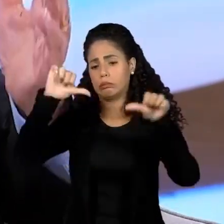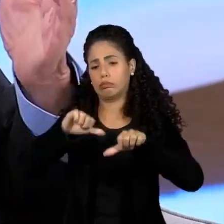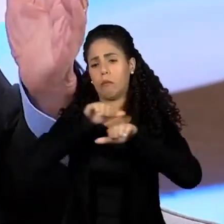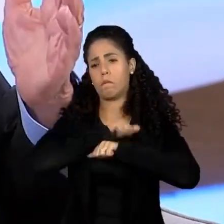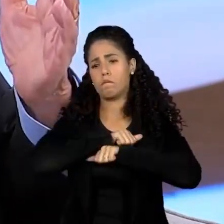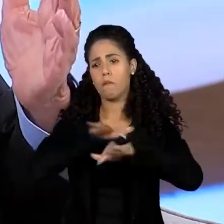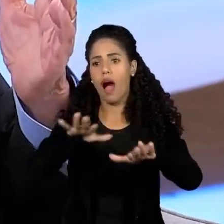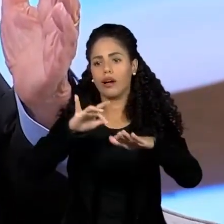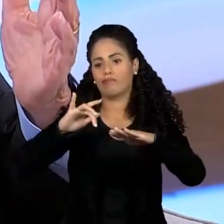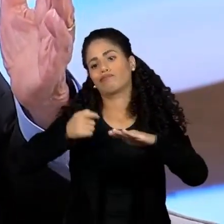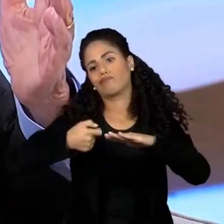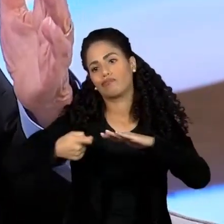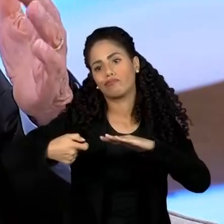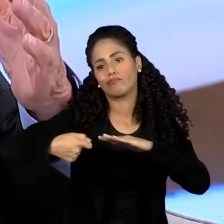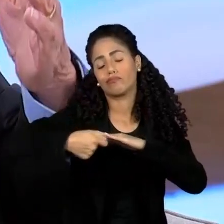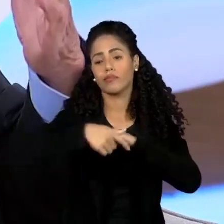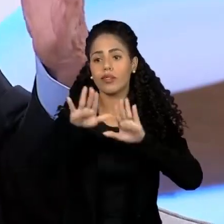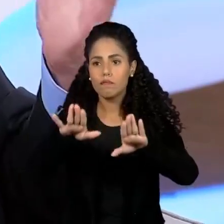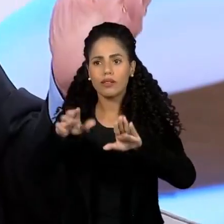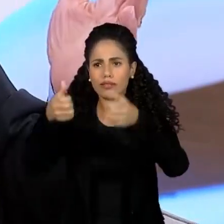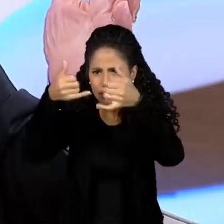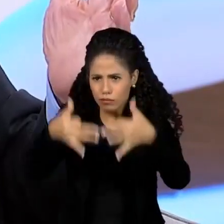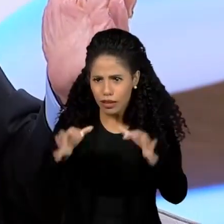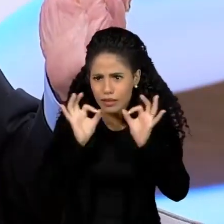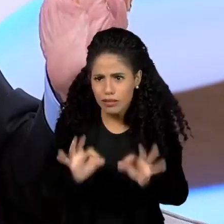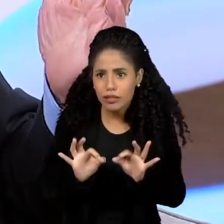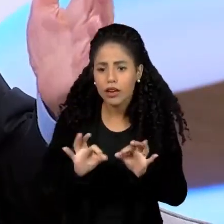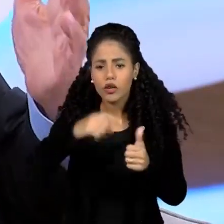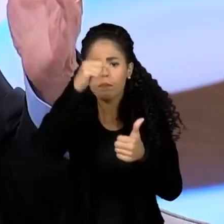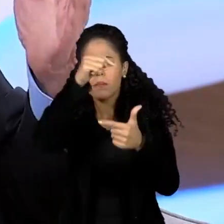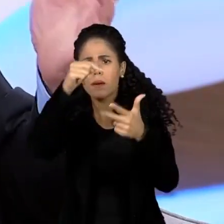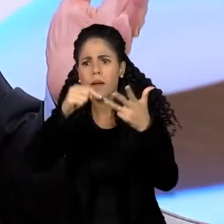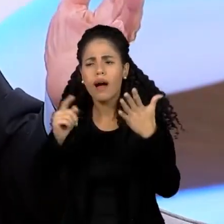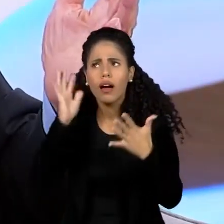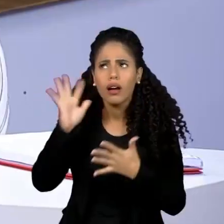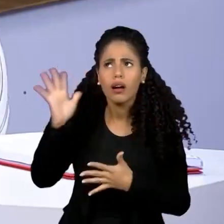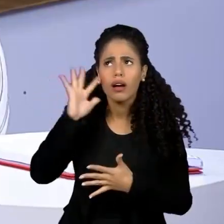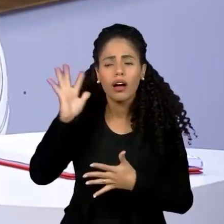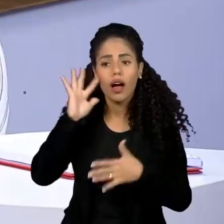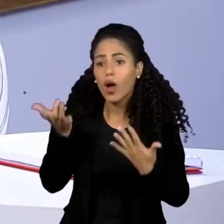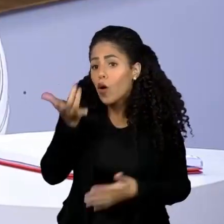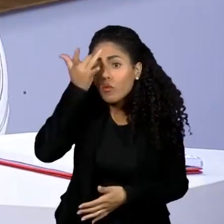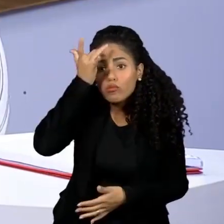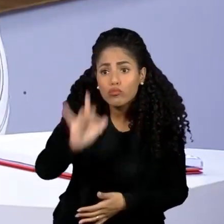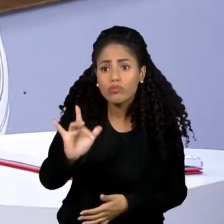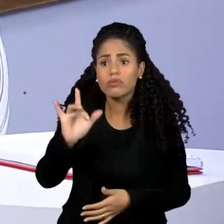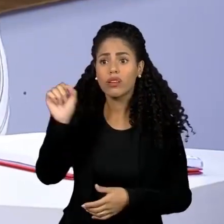I can't tell you how many conspiracy theories go around the United States,